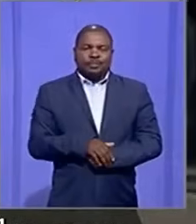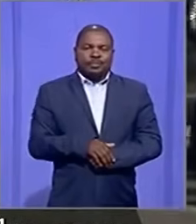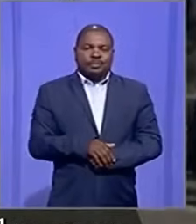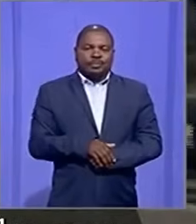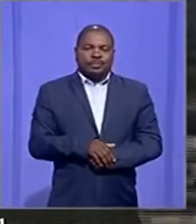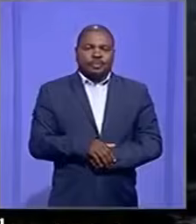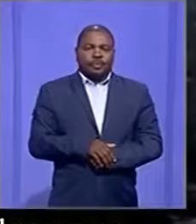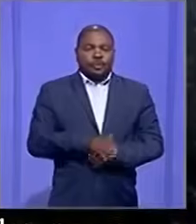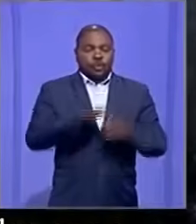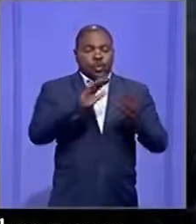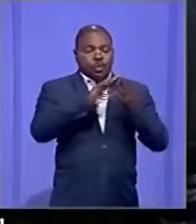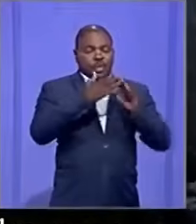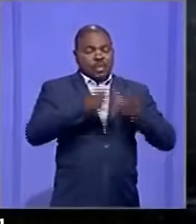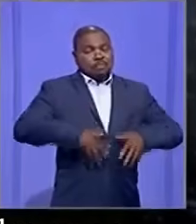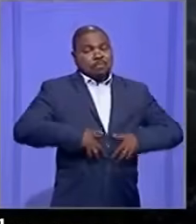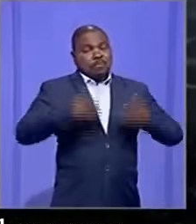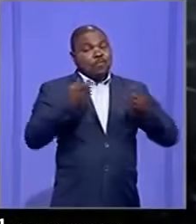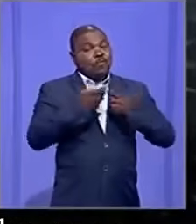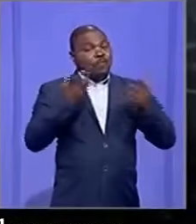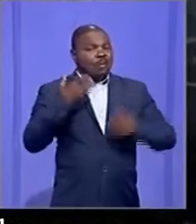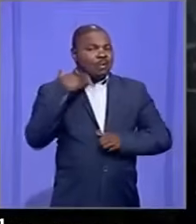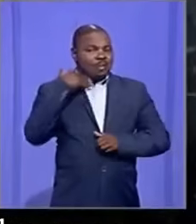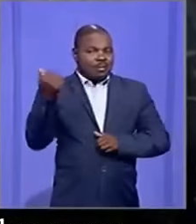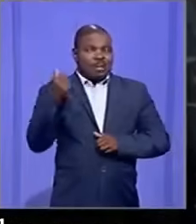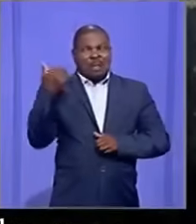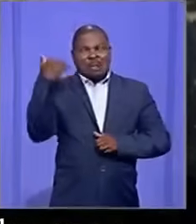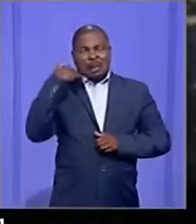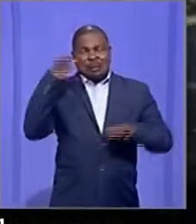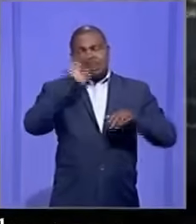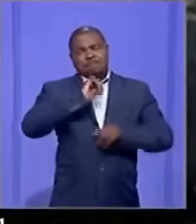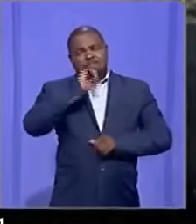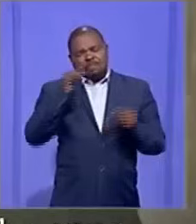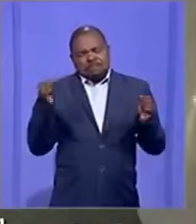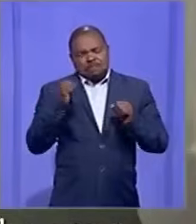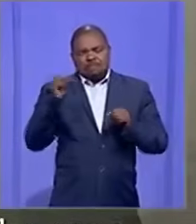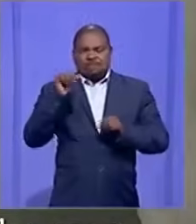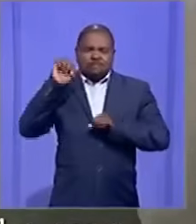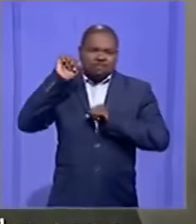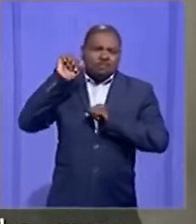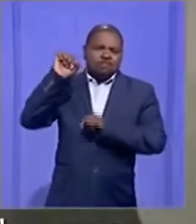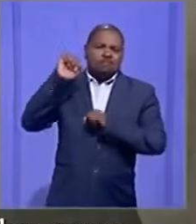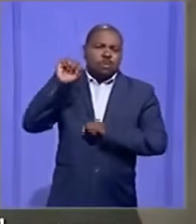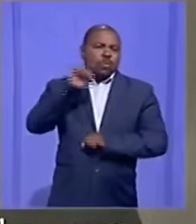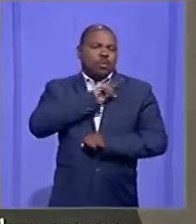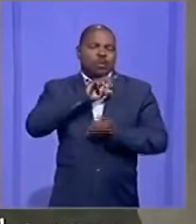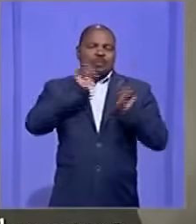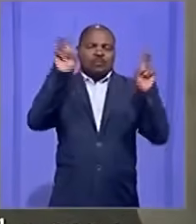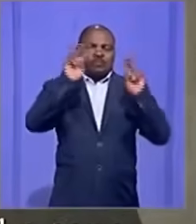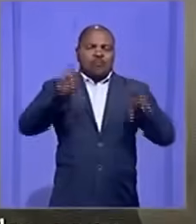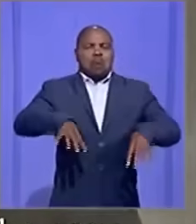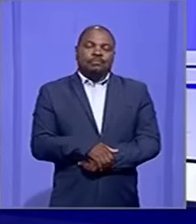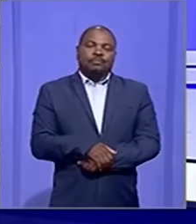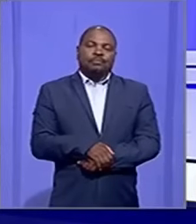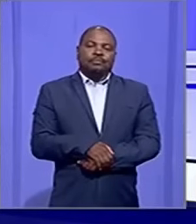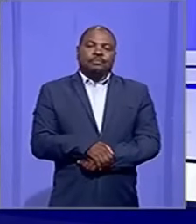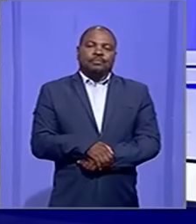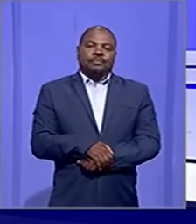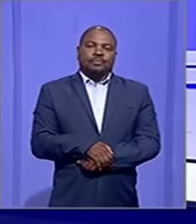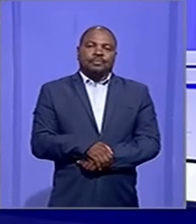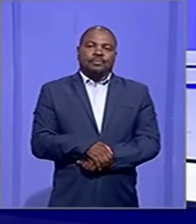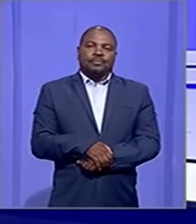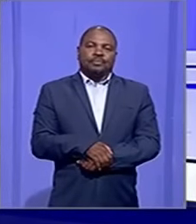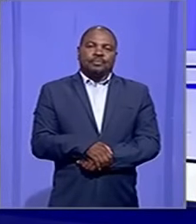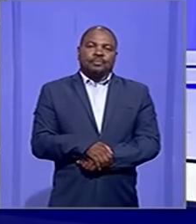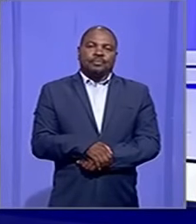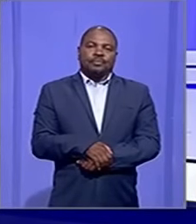Badudi ba waifetšwe go ka Alexandra ba letše ba ngaile diphefo le go ipelaetša kgahlano le kgaotšo ya kabo ya mohlagase.